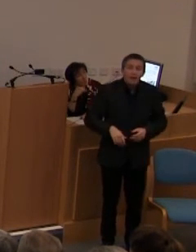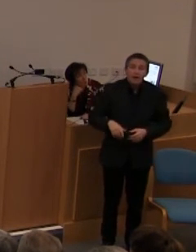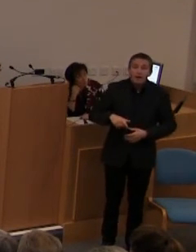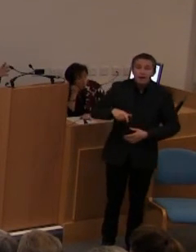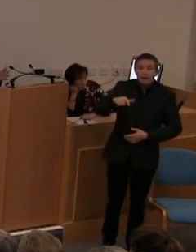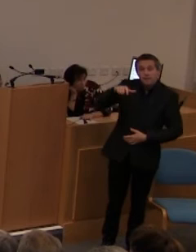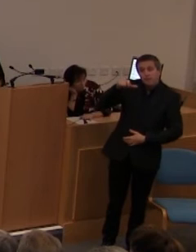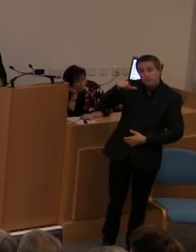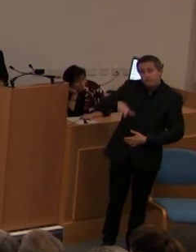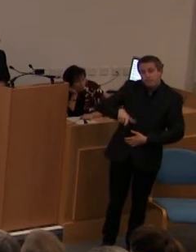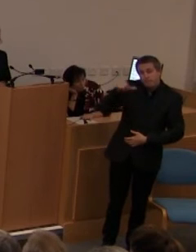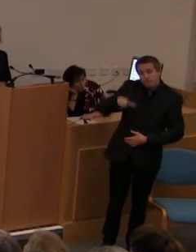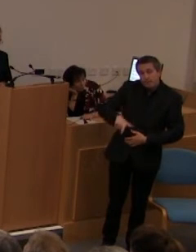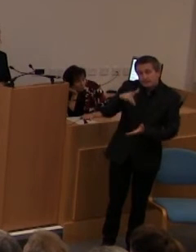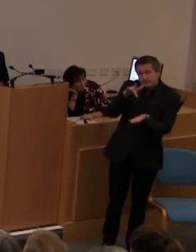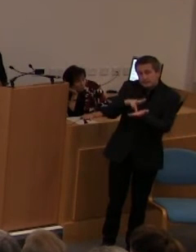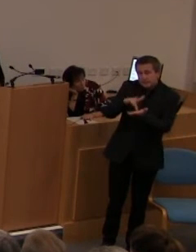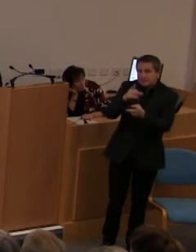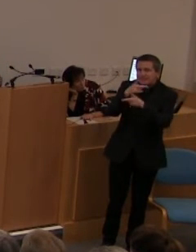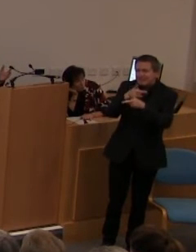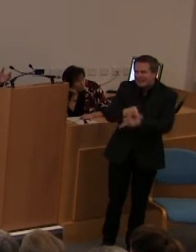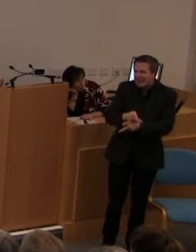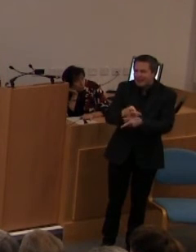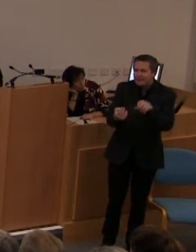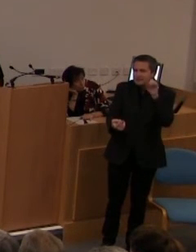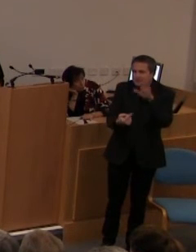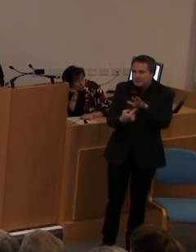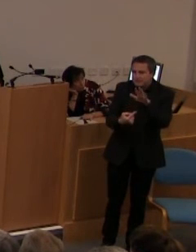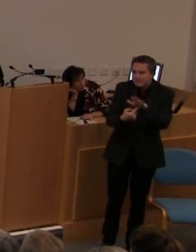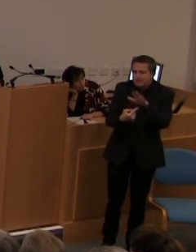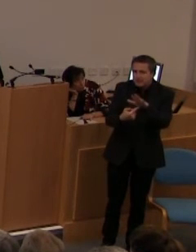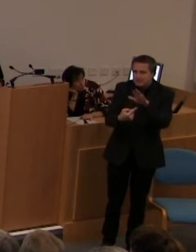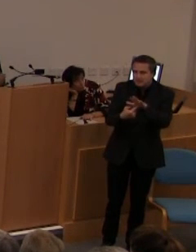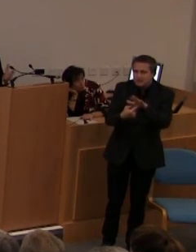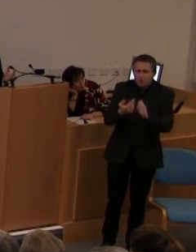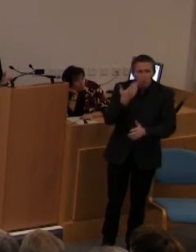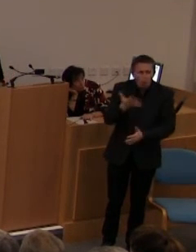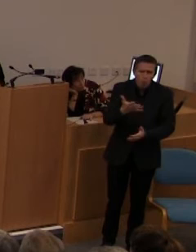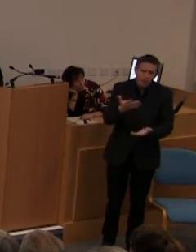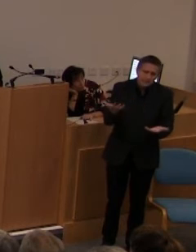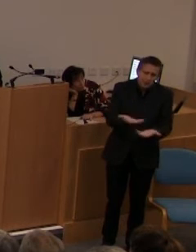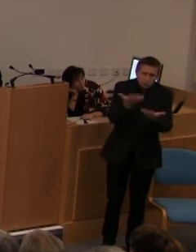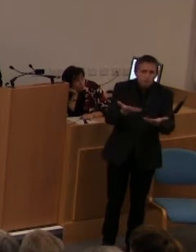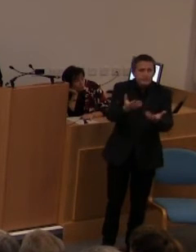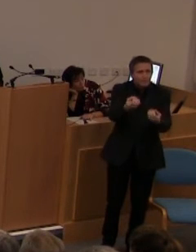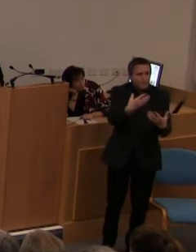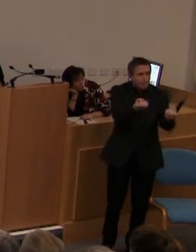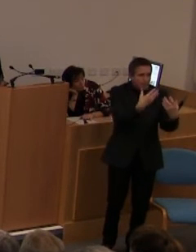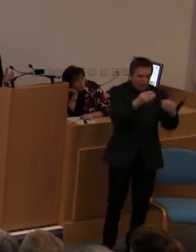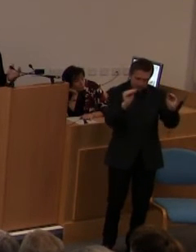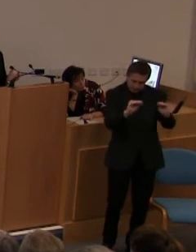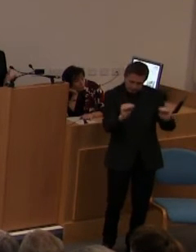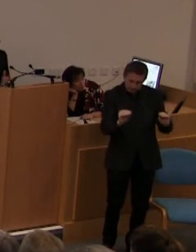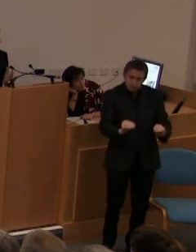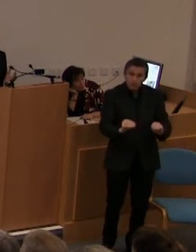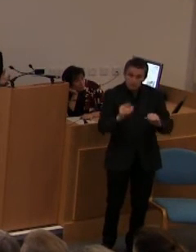Patient-centred care, again, is at the heart of everything we do. We encourage patient feedback and we act on what people tell us.